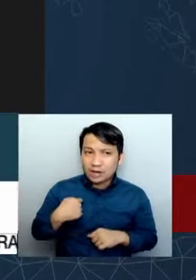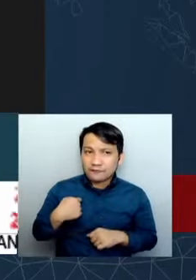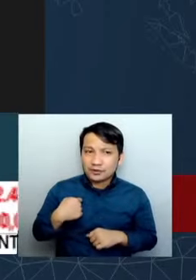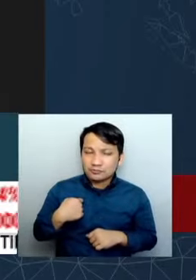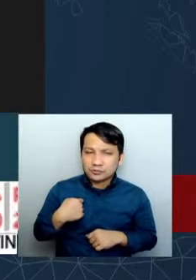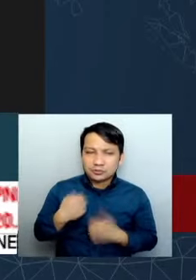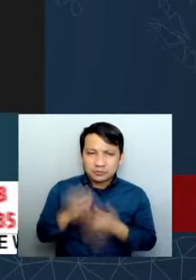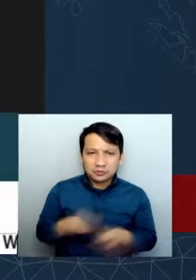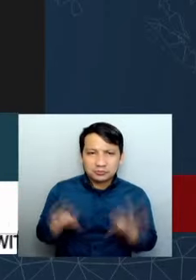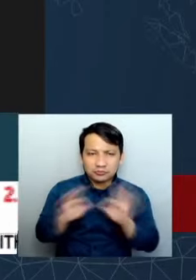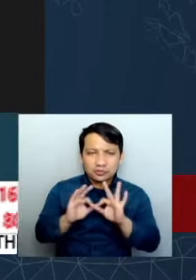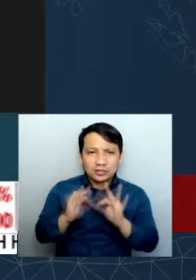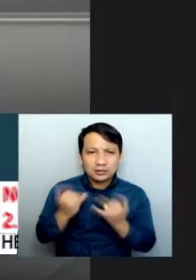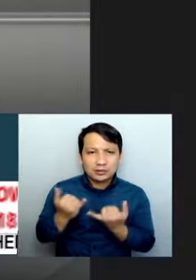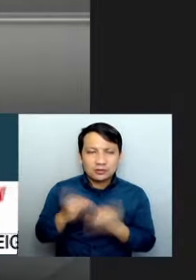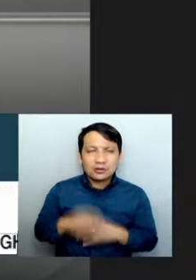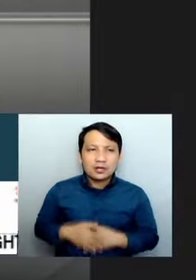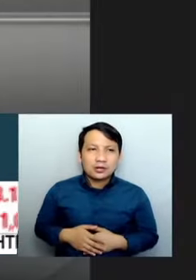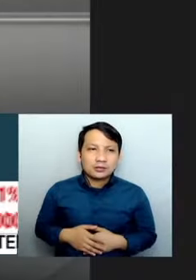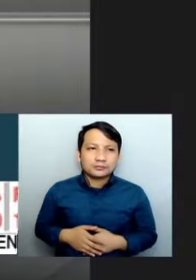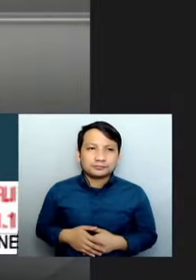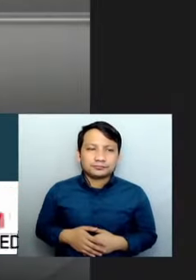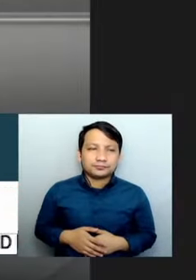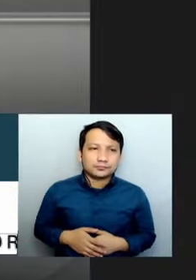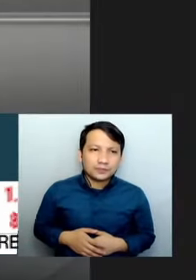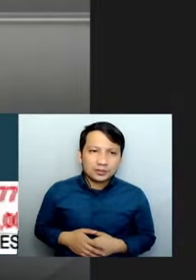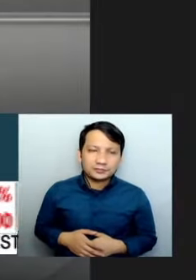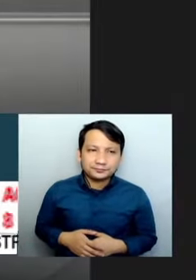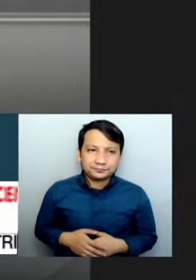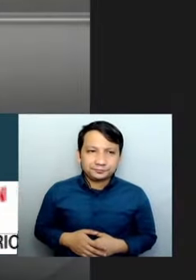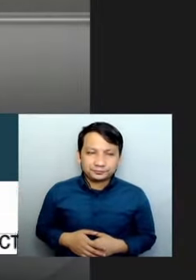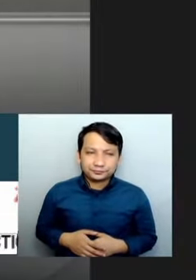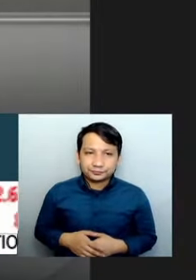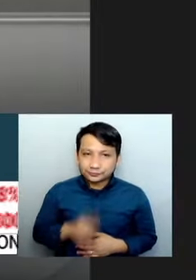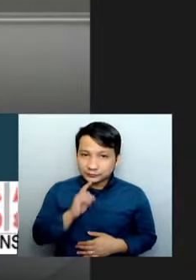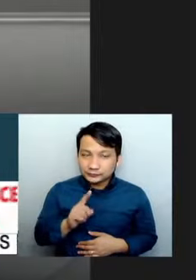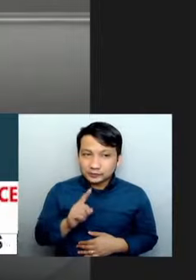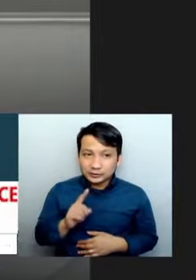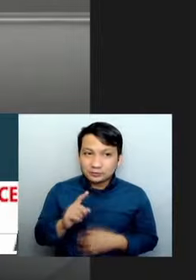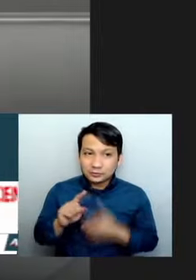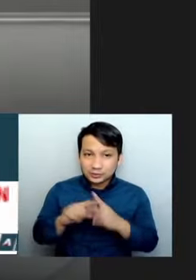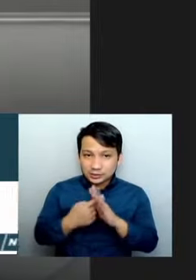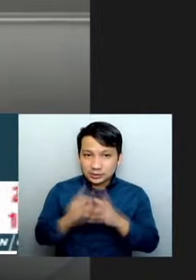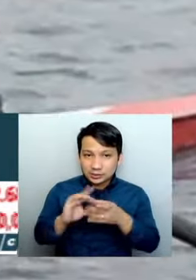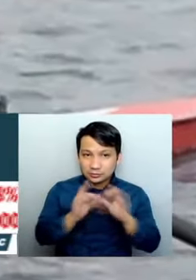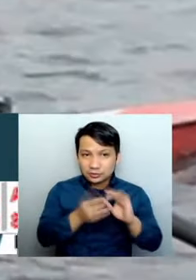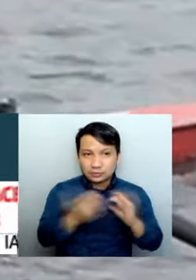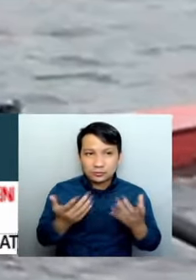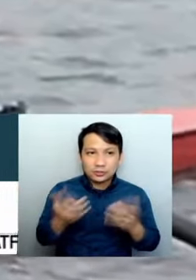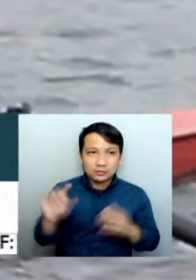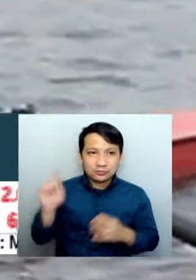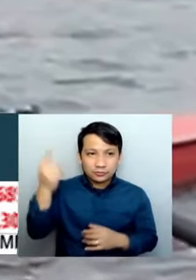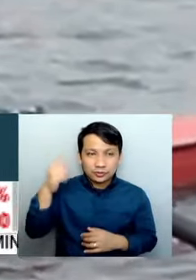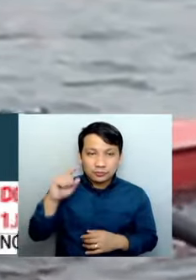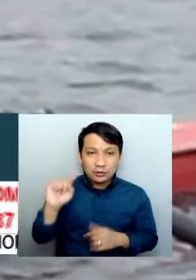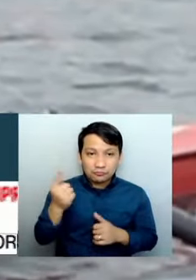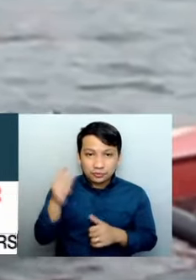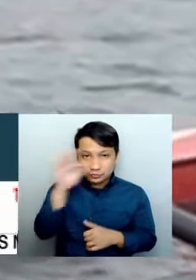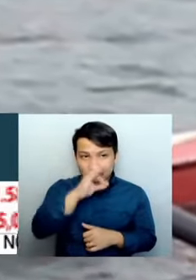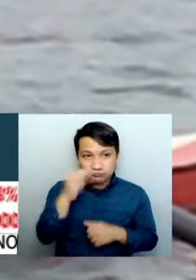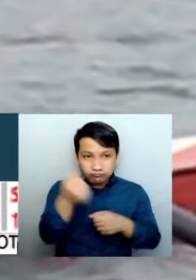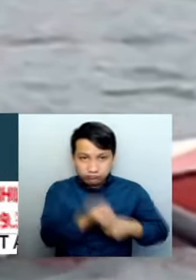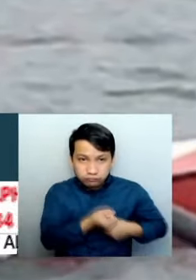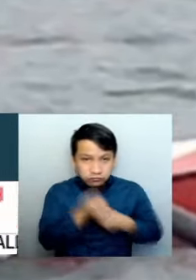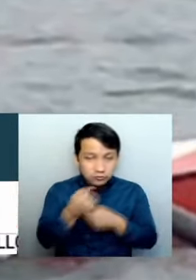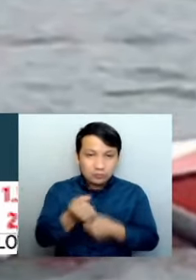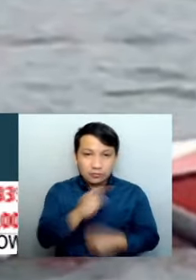for. So I'm going for it. Making his Olympic debut, Chris Nevarez, the first Filipino rower to qualify for the